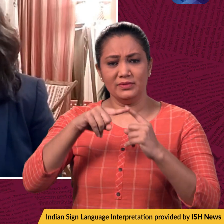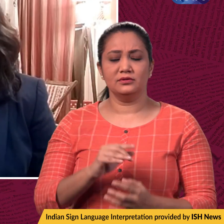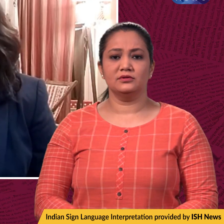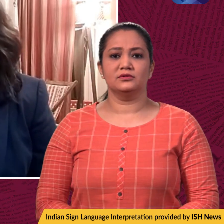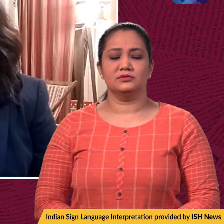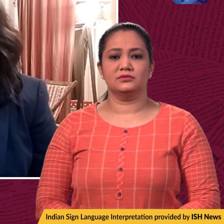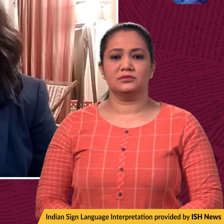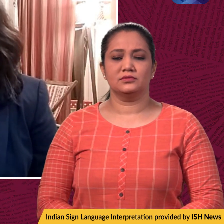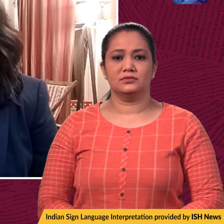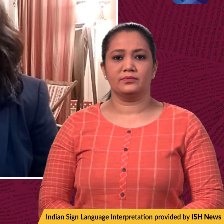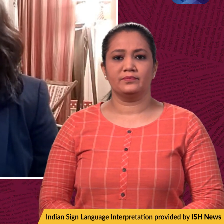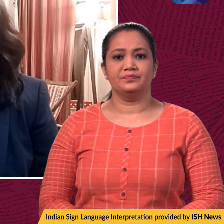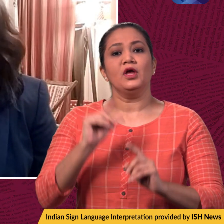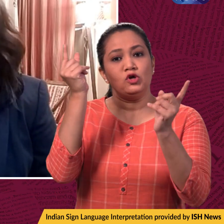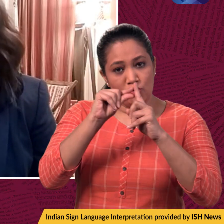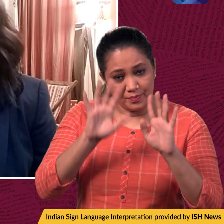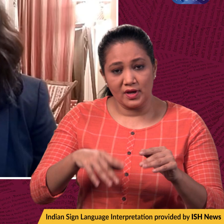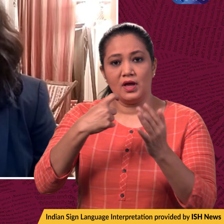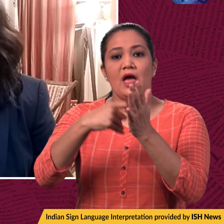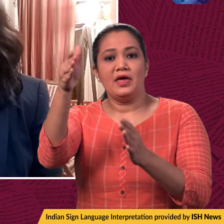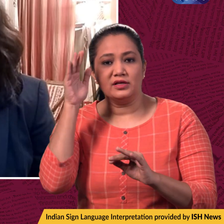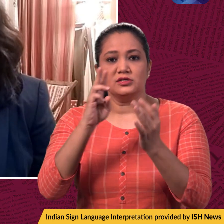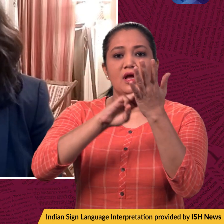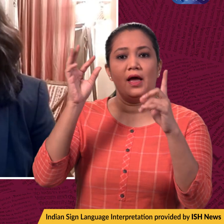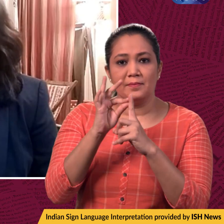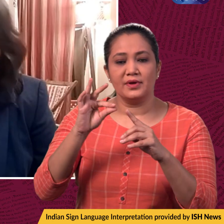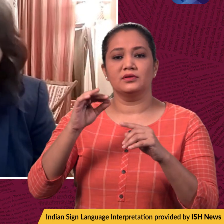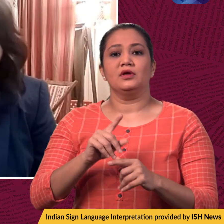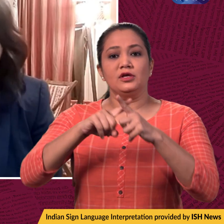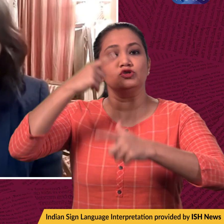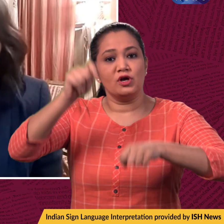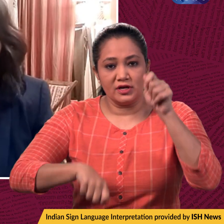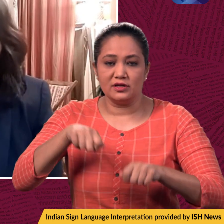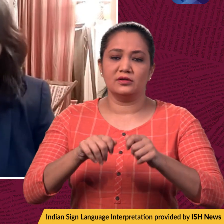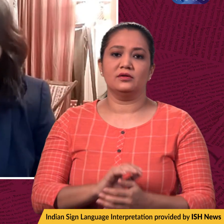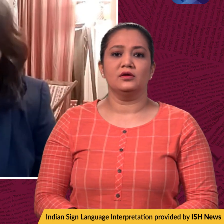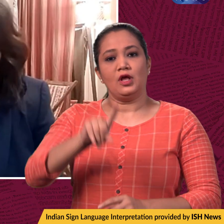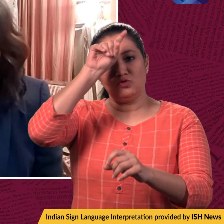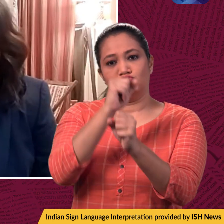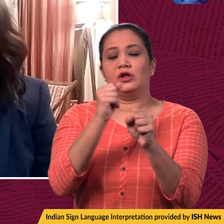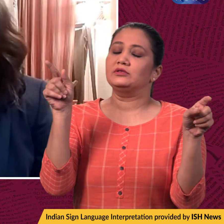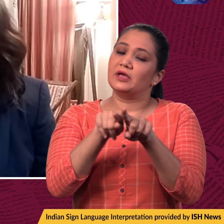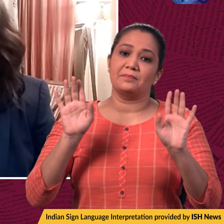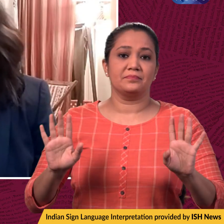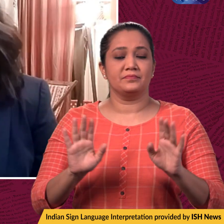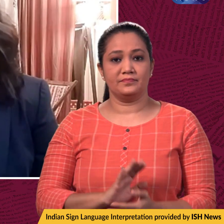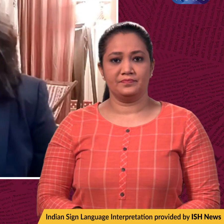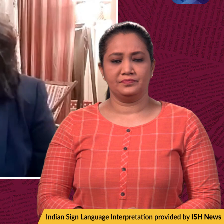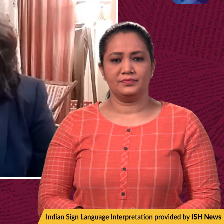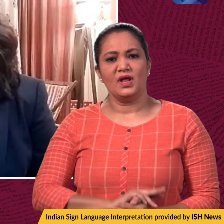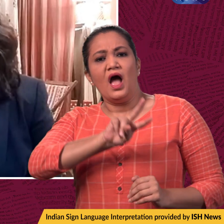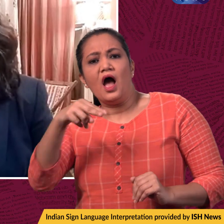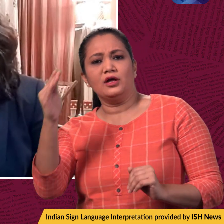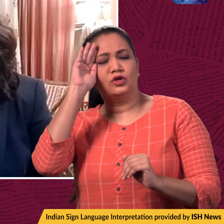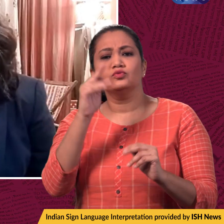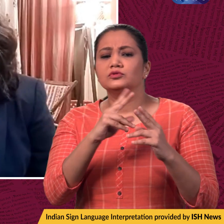have also been reported in Uttar Pradesh, Rajasthan, Madhya Pradesh, Jharkhand, and Gujarat. Moving